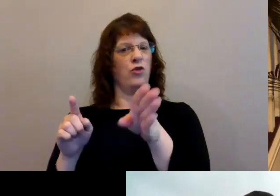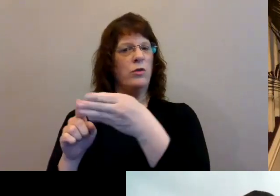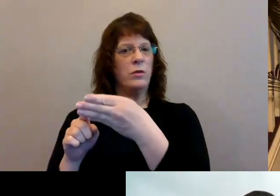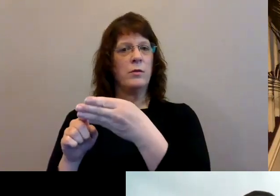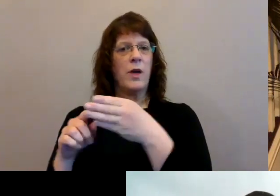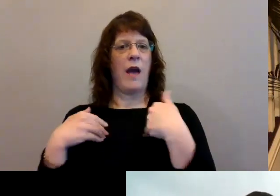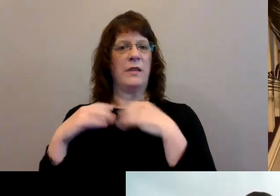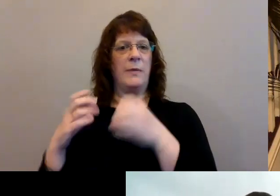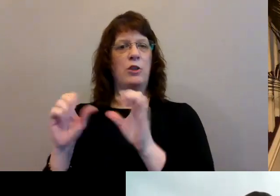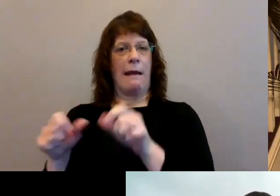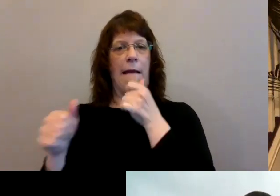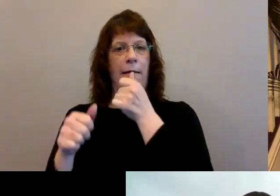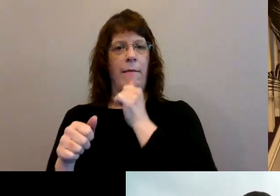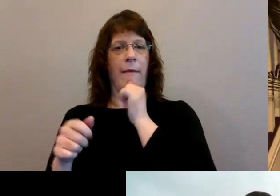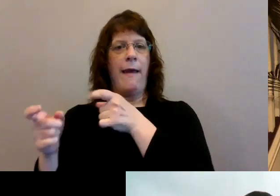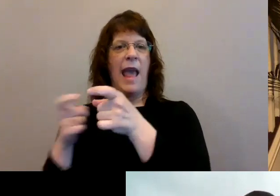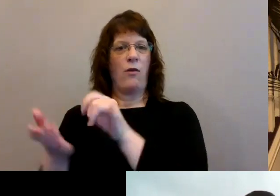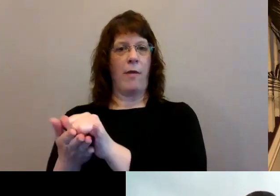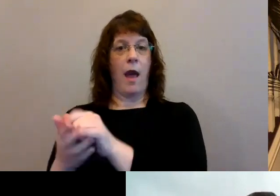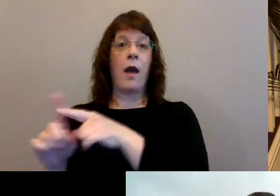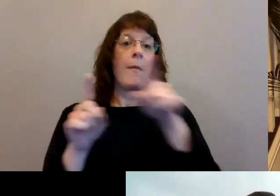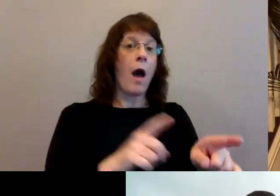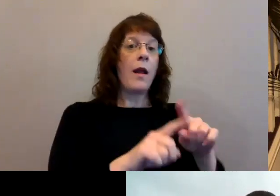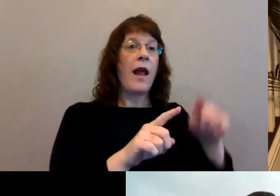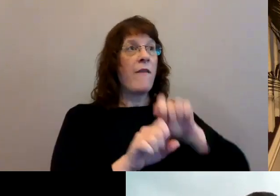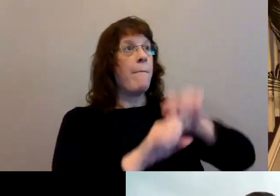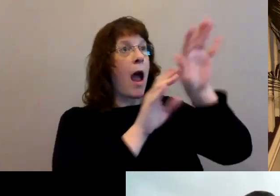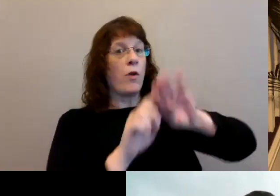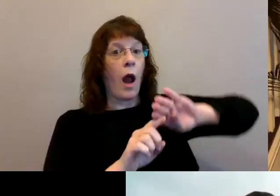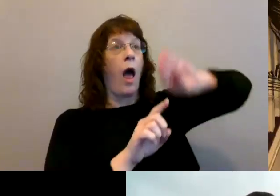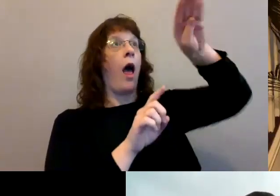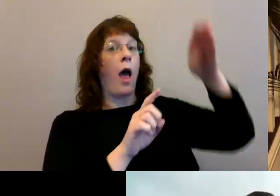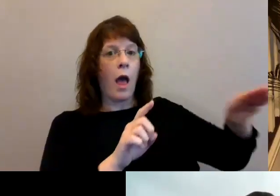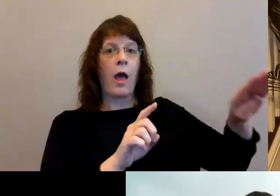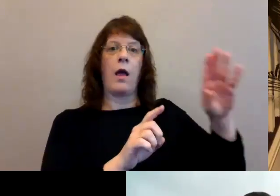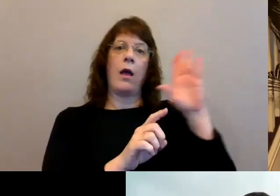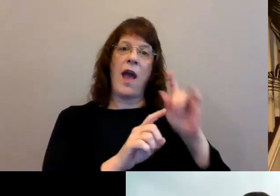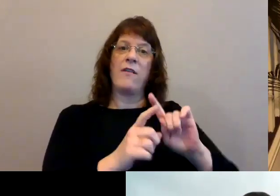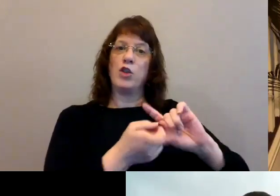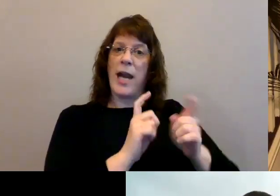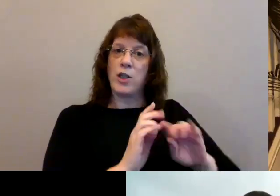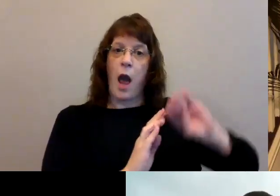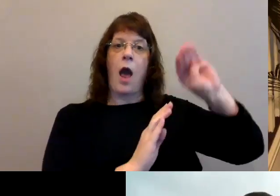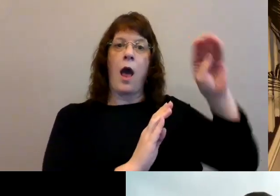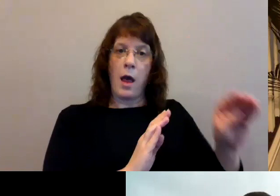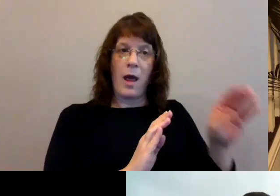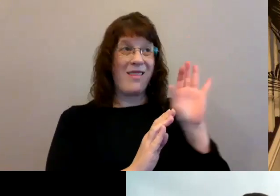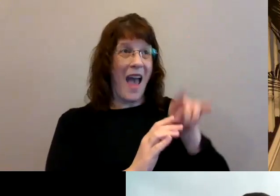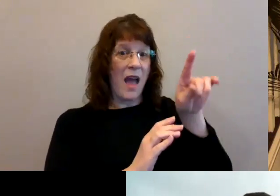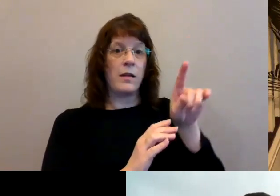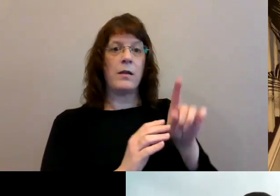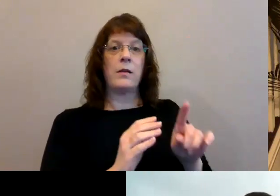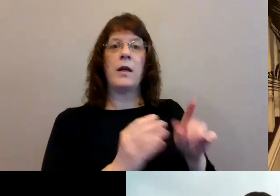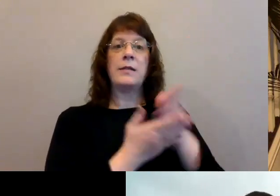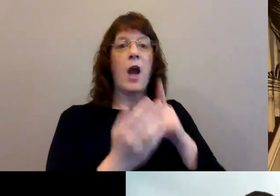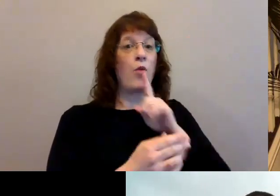if you have an area where you have a lot of that elevational changes, then you'll have the ones that are really good in